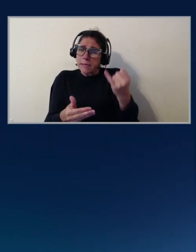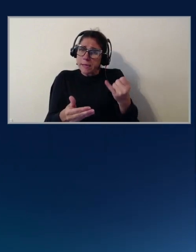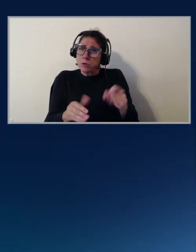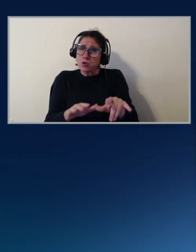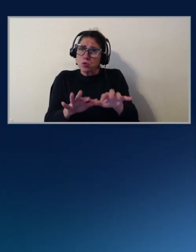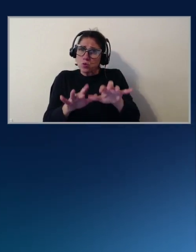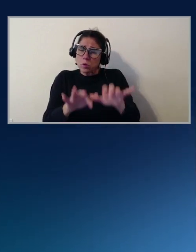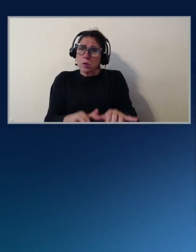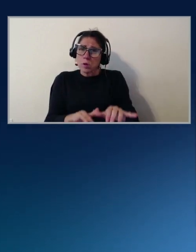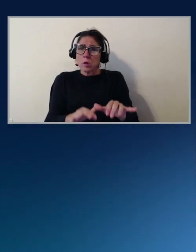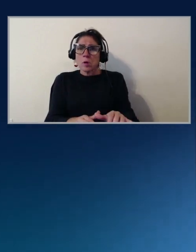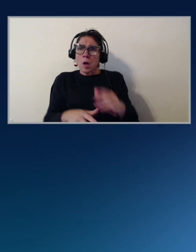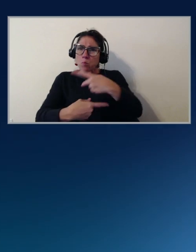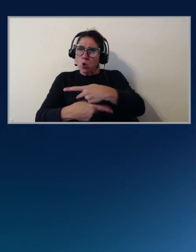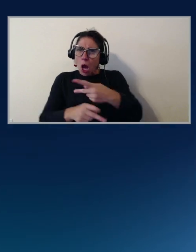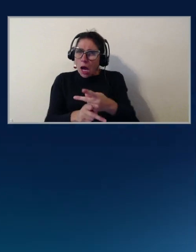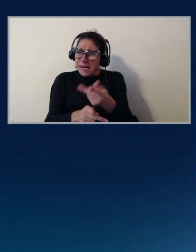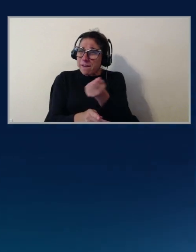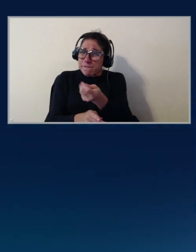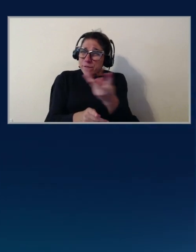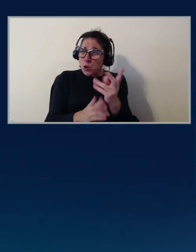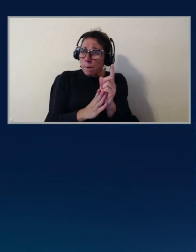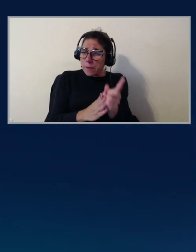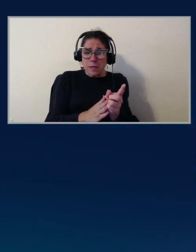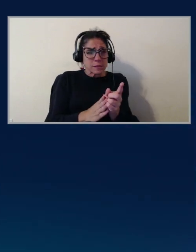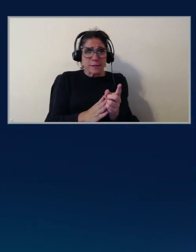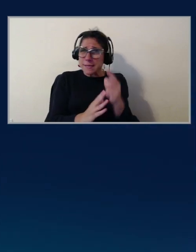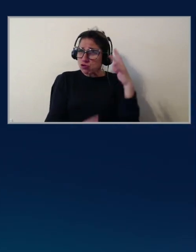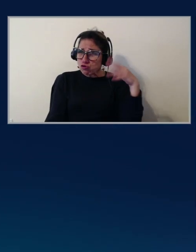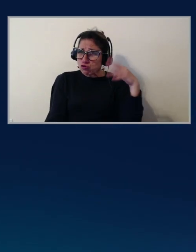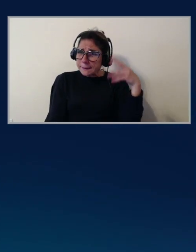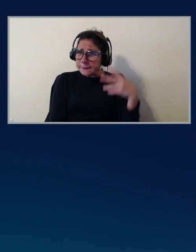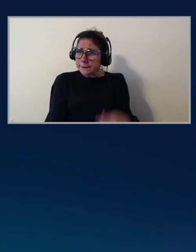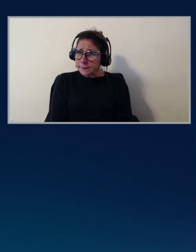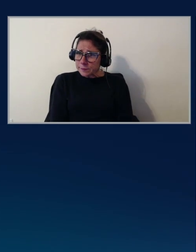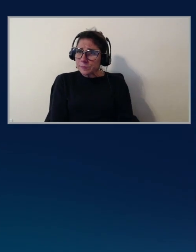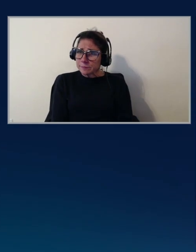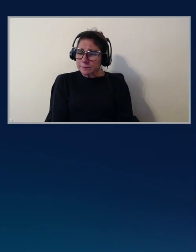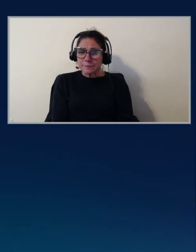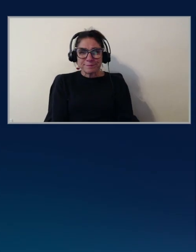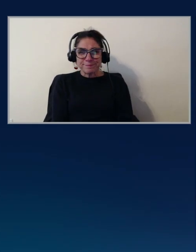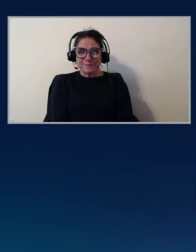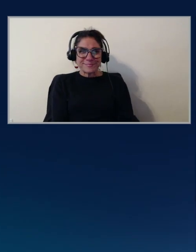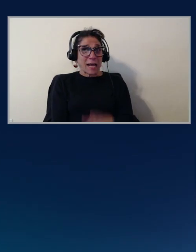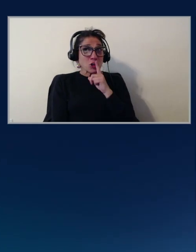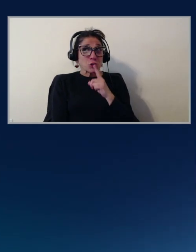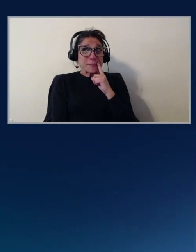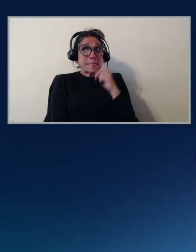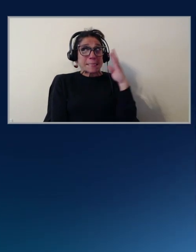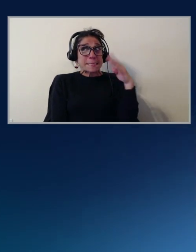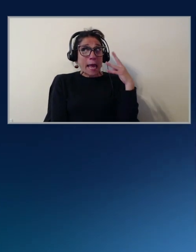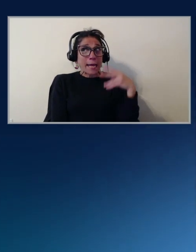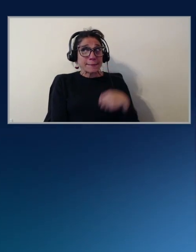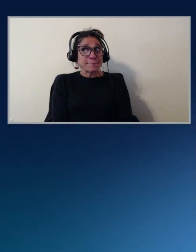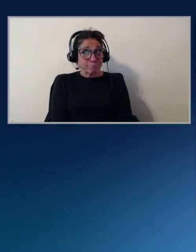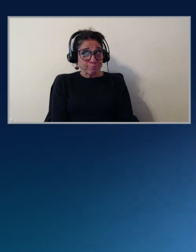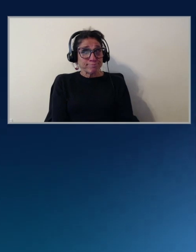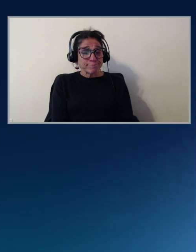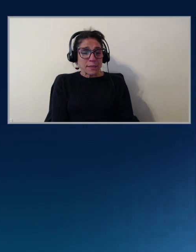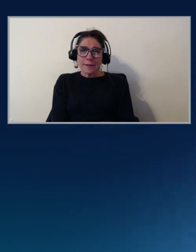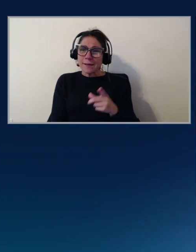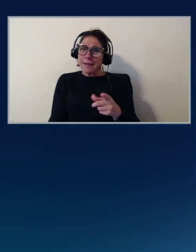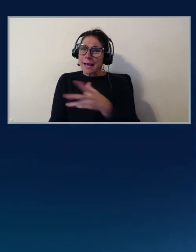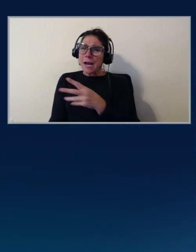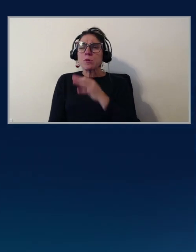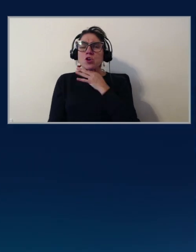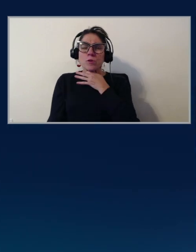in a couple of minutes, it's kind of crazy. It's actually insane. Yeah, it is. I'm curious. So when we